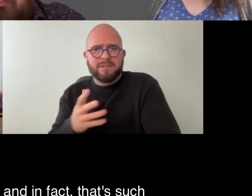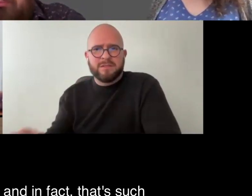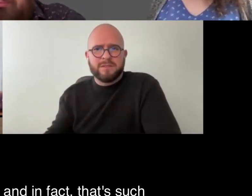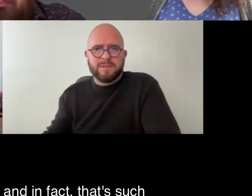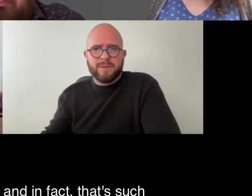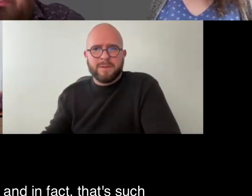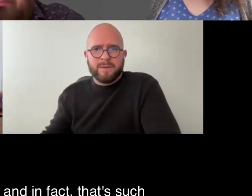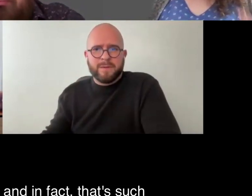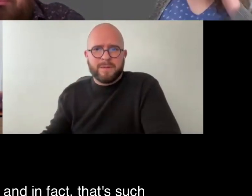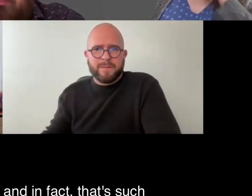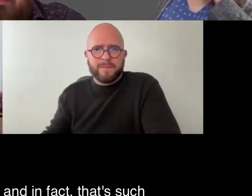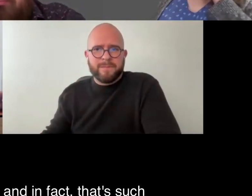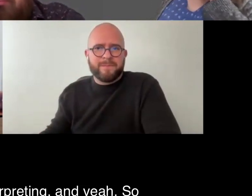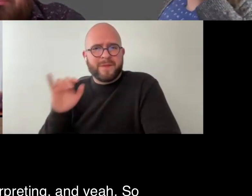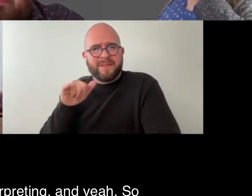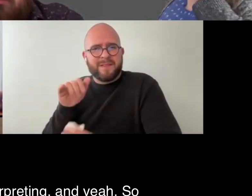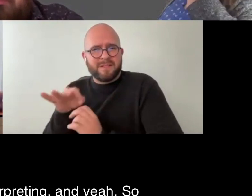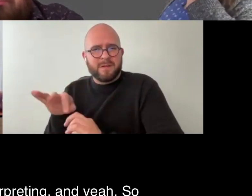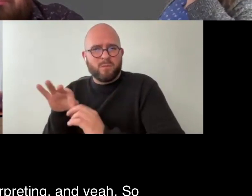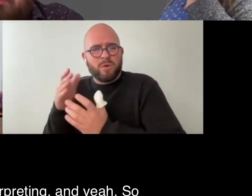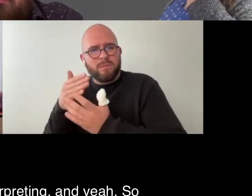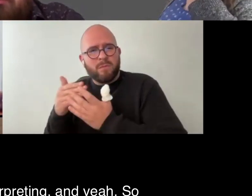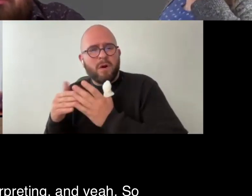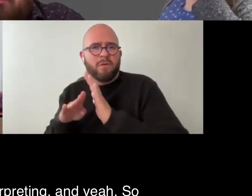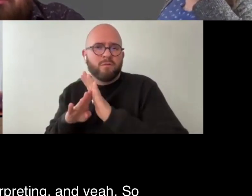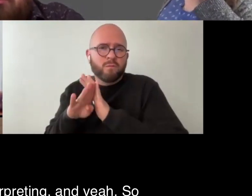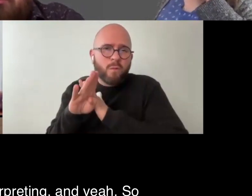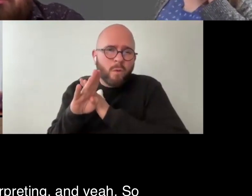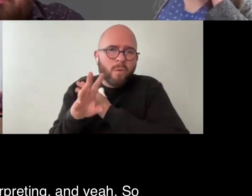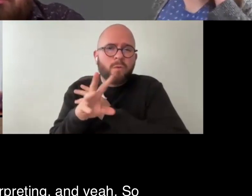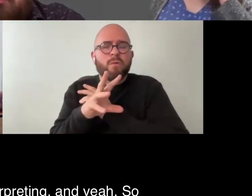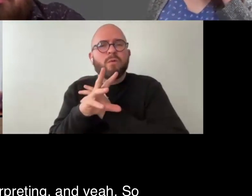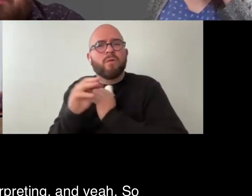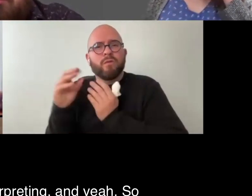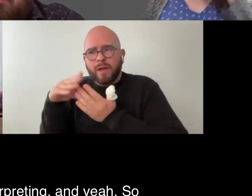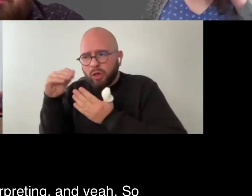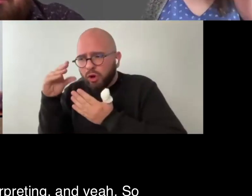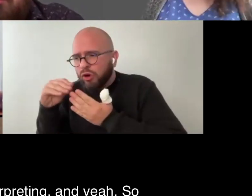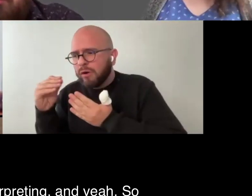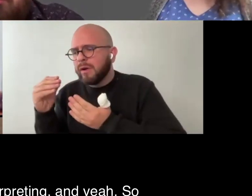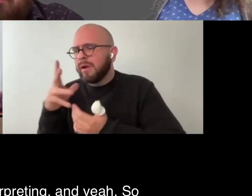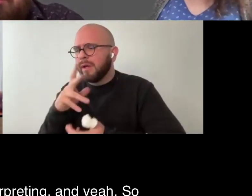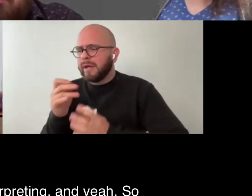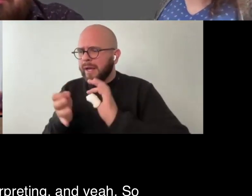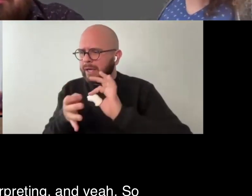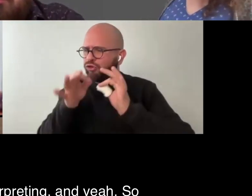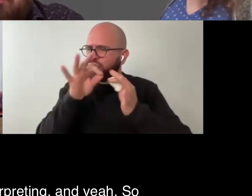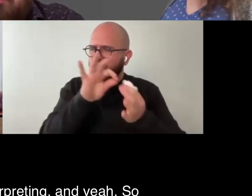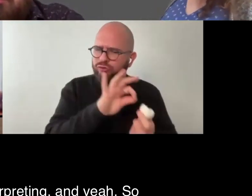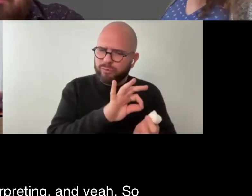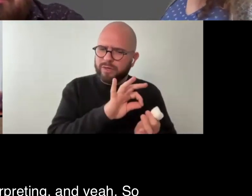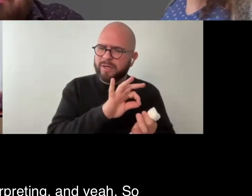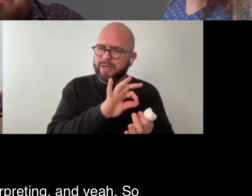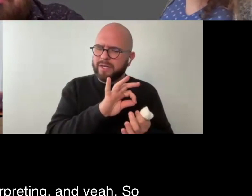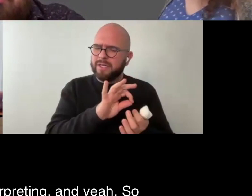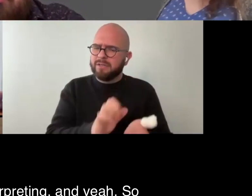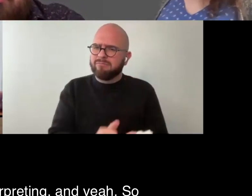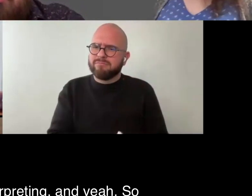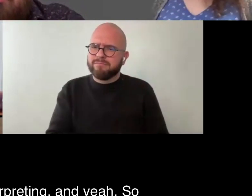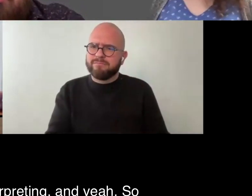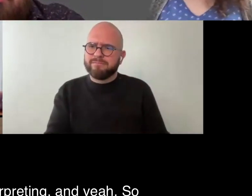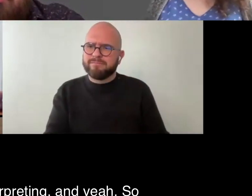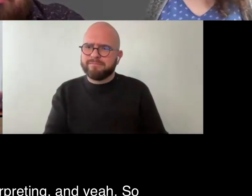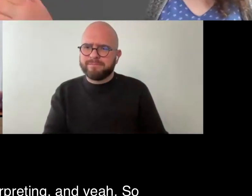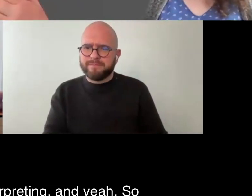of growth and understanding and learning and interpreting. And yeah,